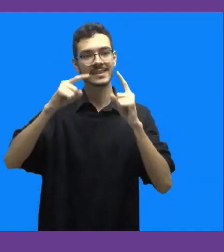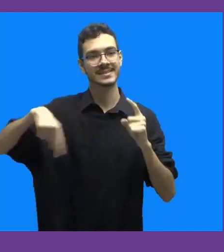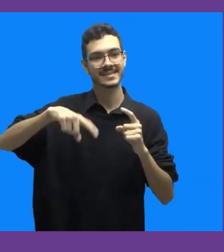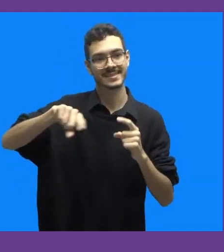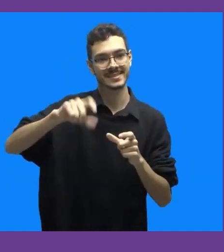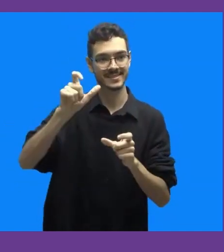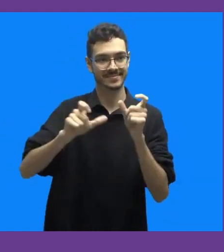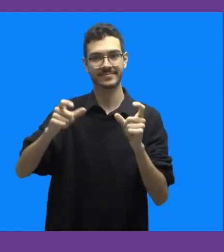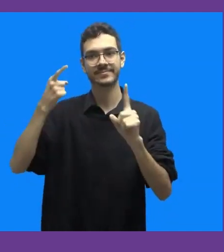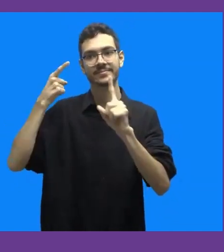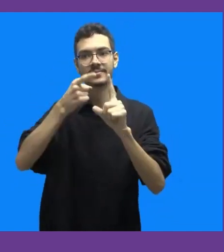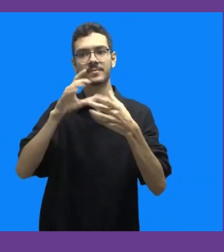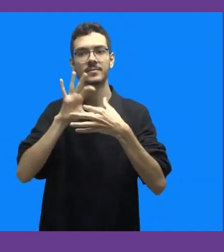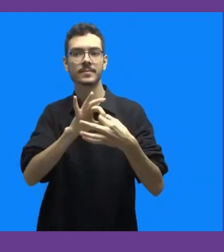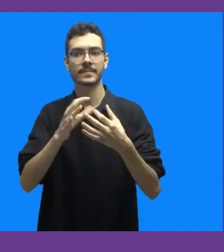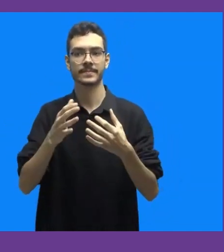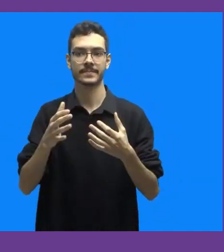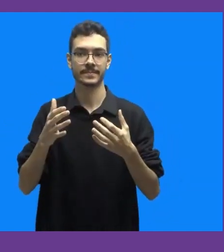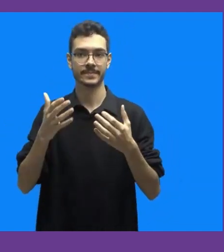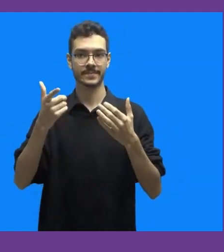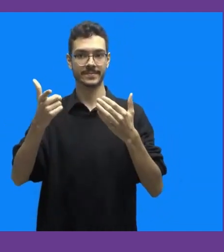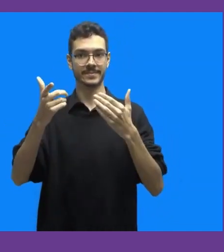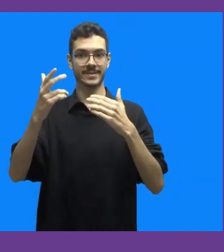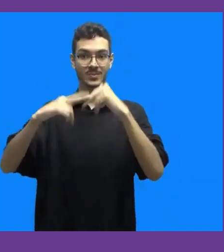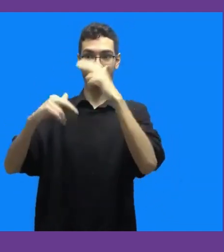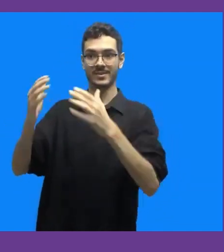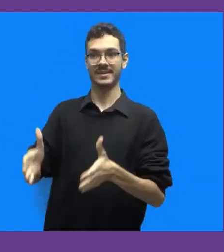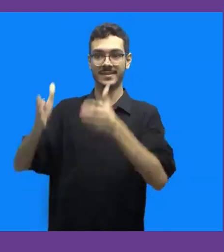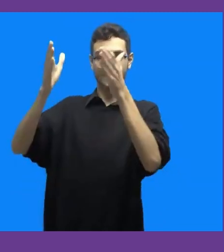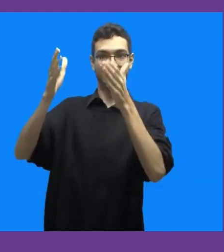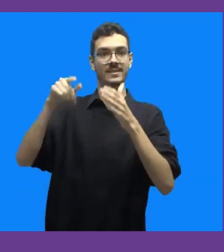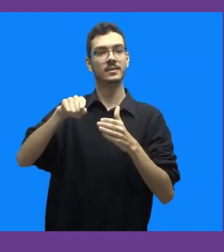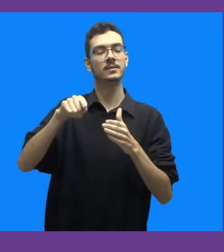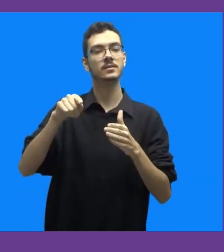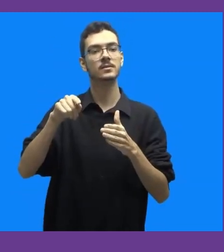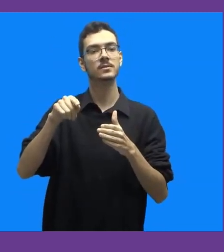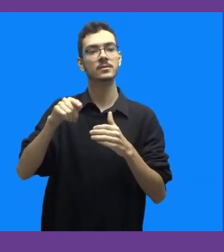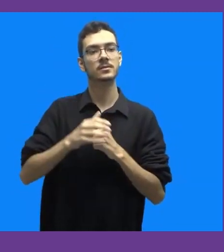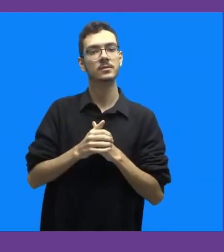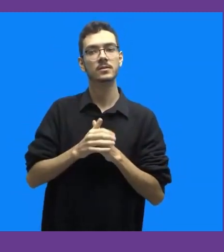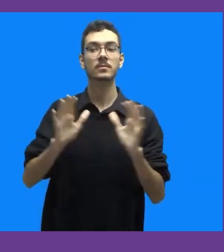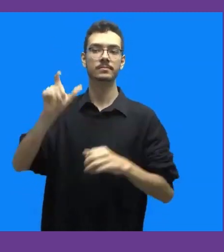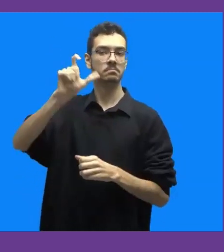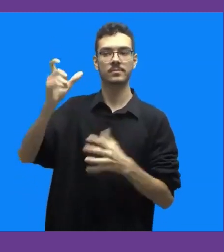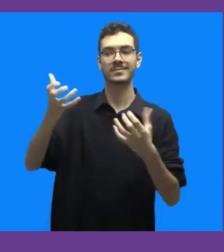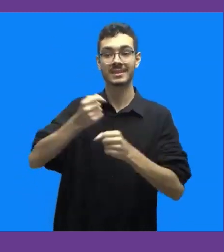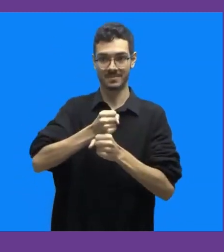from our computer technical services. We had representatives from academia. We had professors, we had